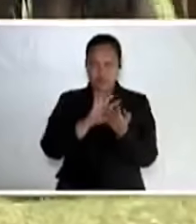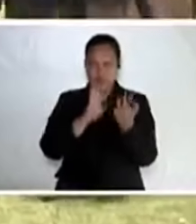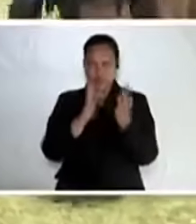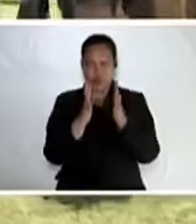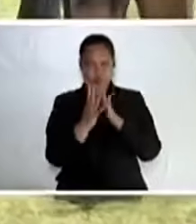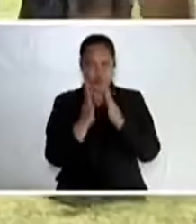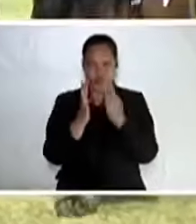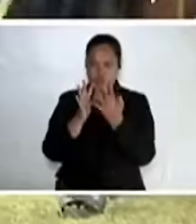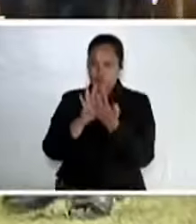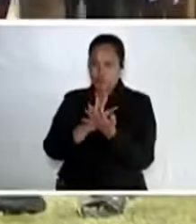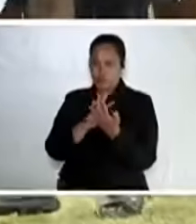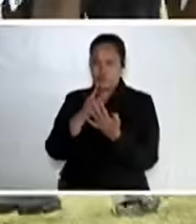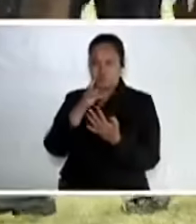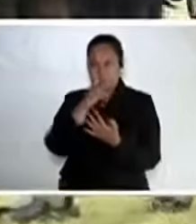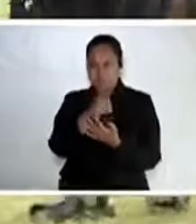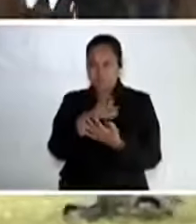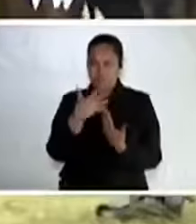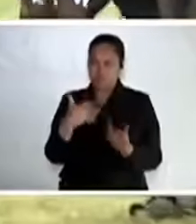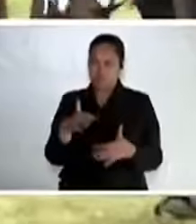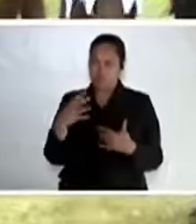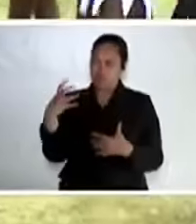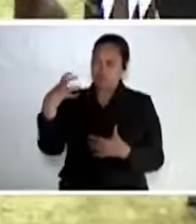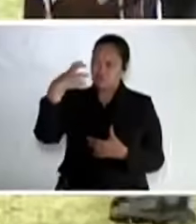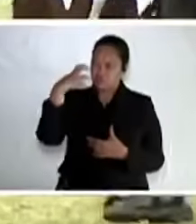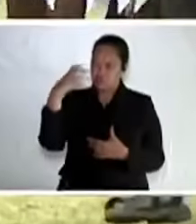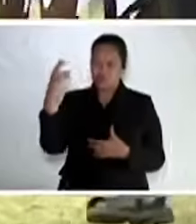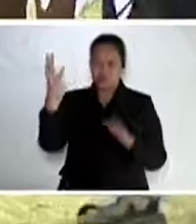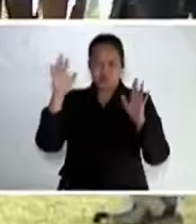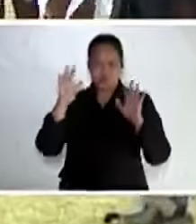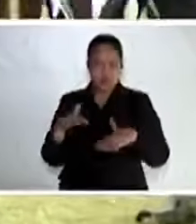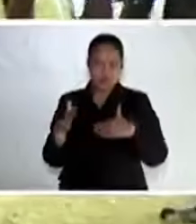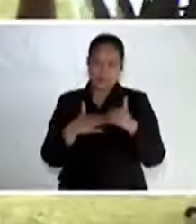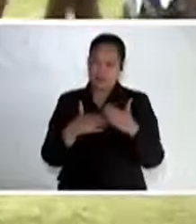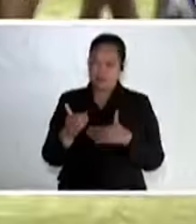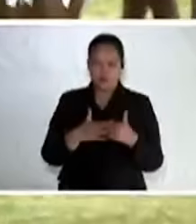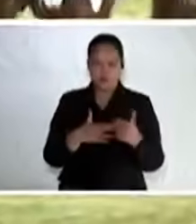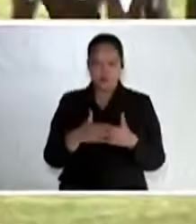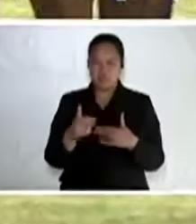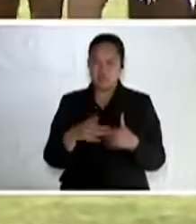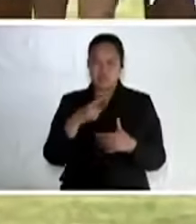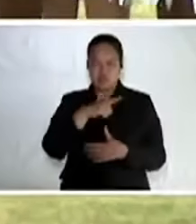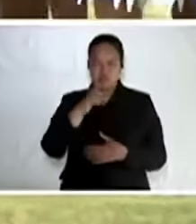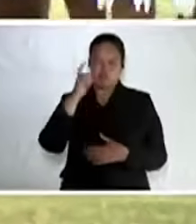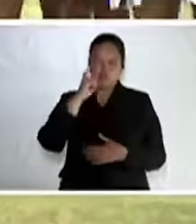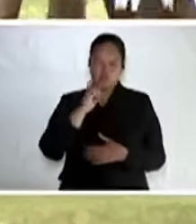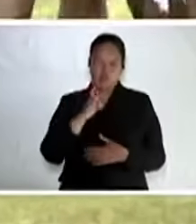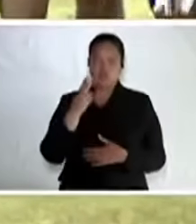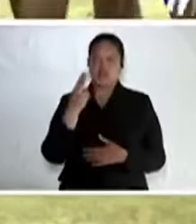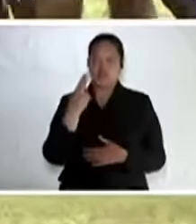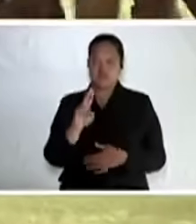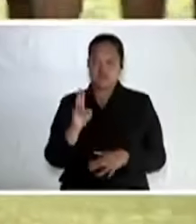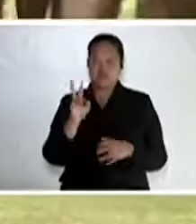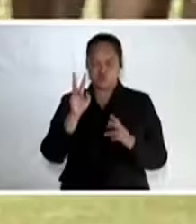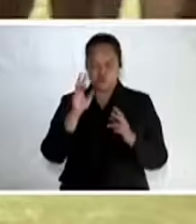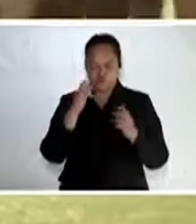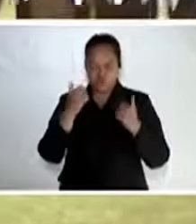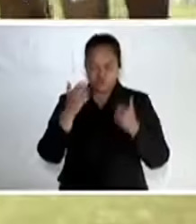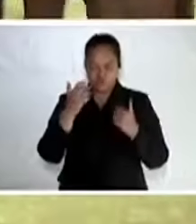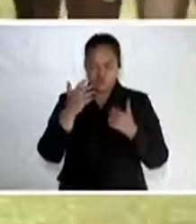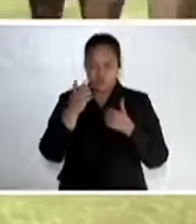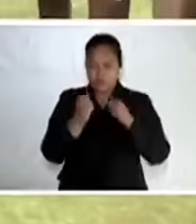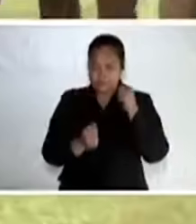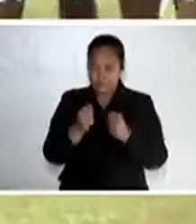e nono bo soto tumai rangi la na toni uda na vile ni singa me sangai me robo to me riri bina ki na vika